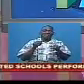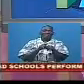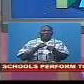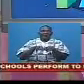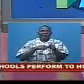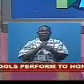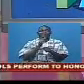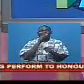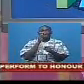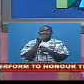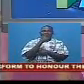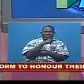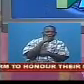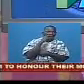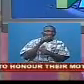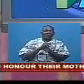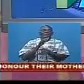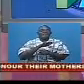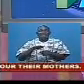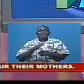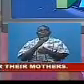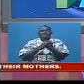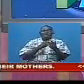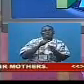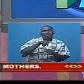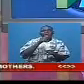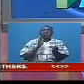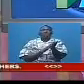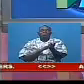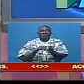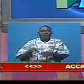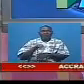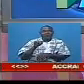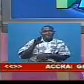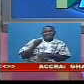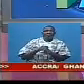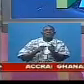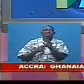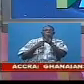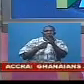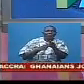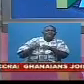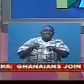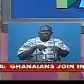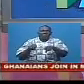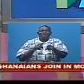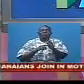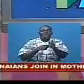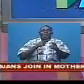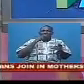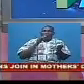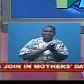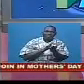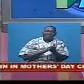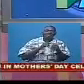As part of this year's Mother's Day celebration, some children from selected schools in Accra exhibited some performances to